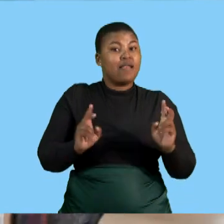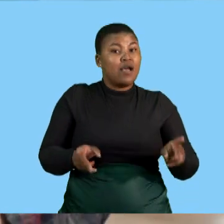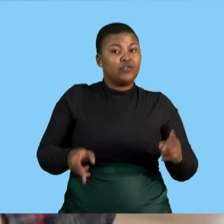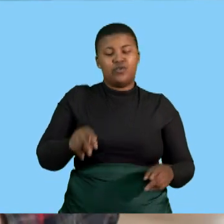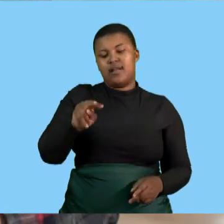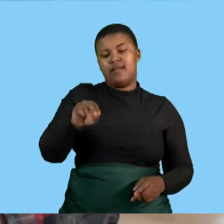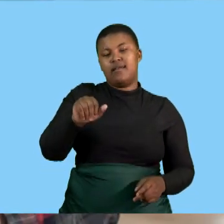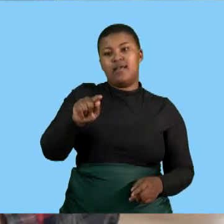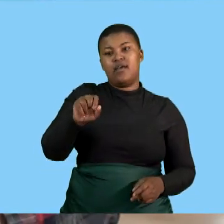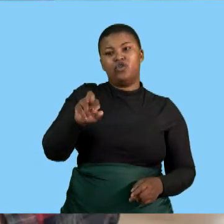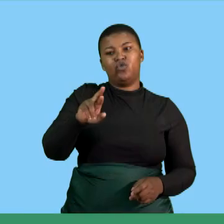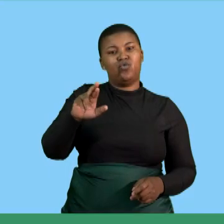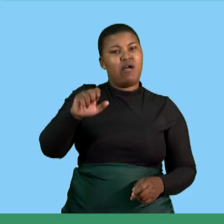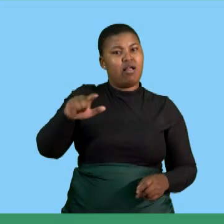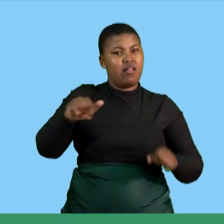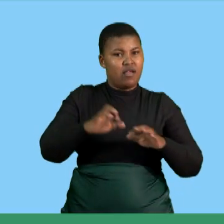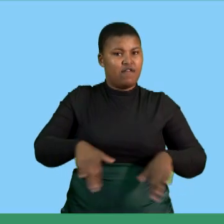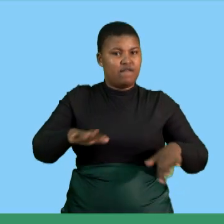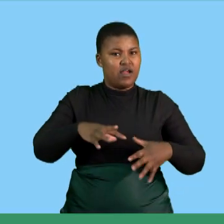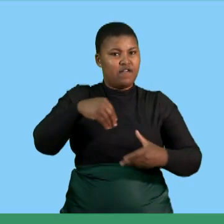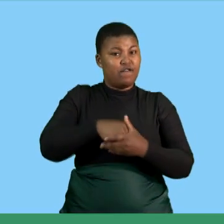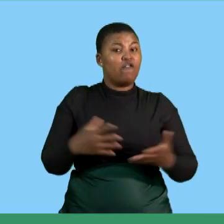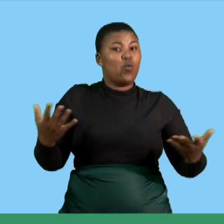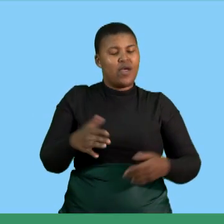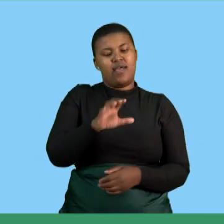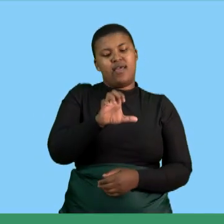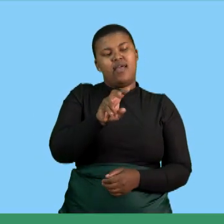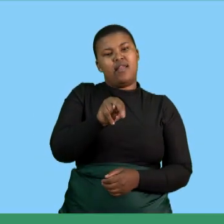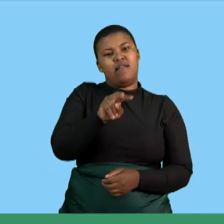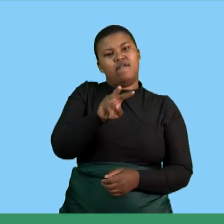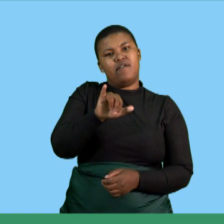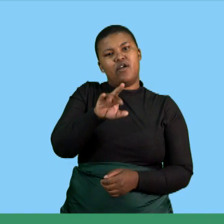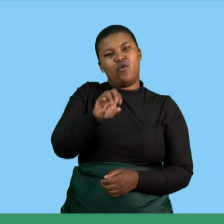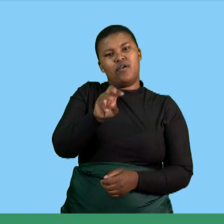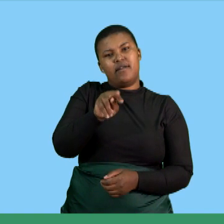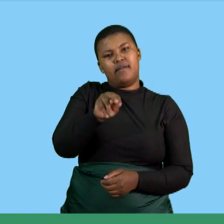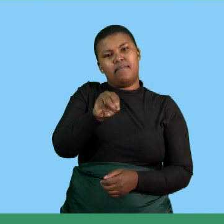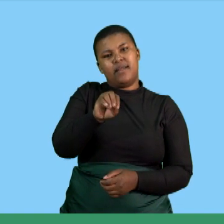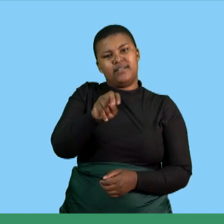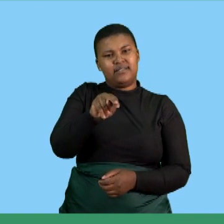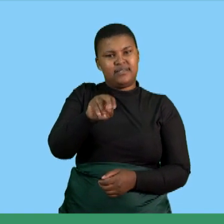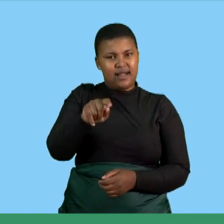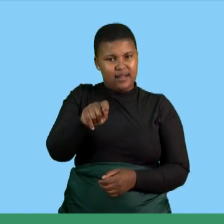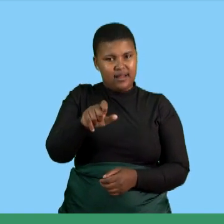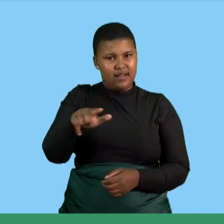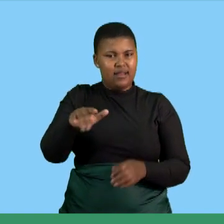the natural environment is then, of course, part of our